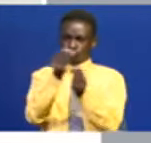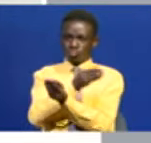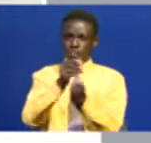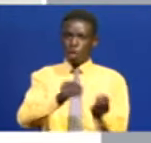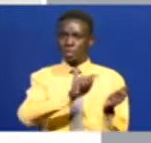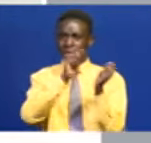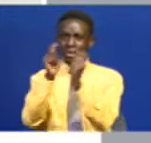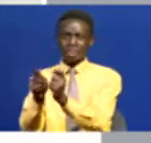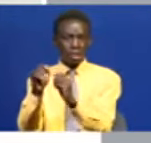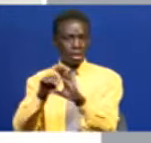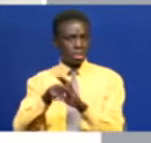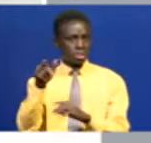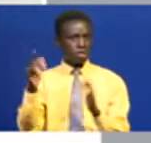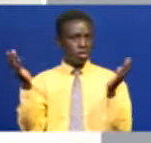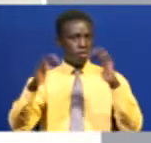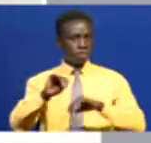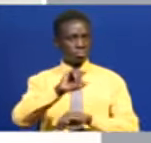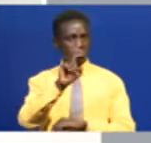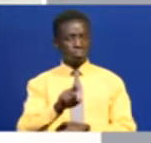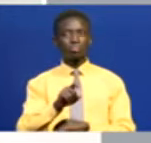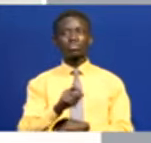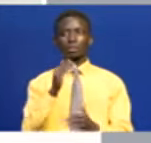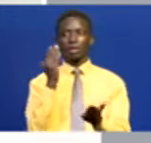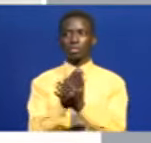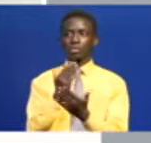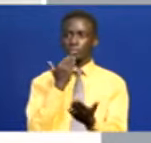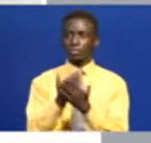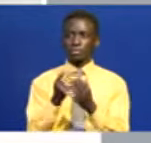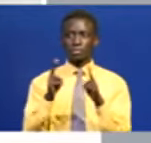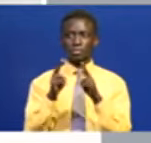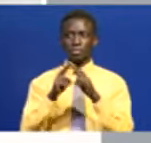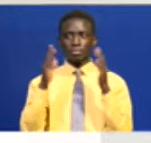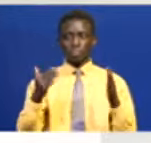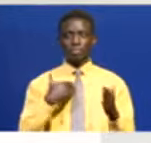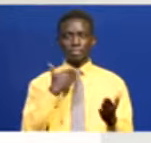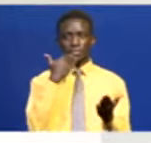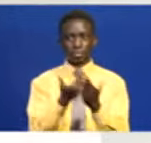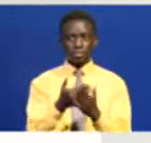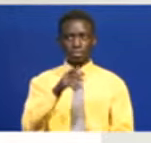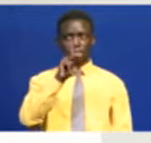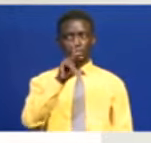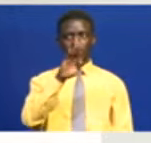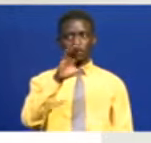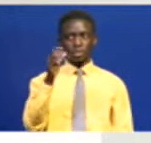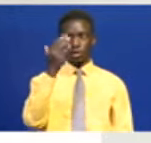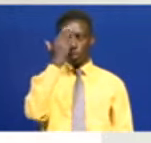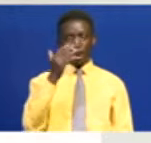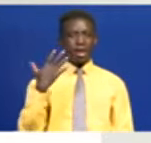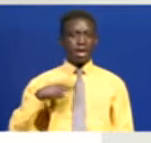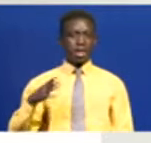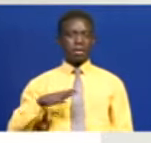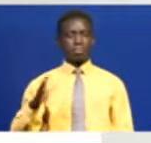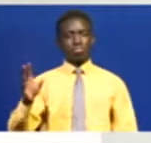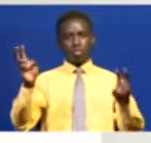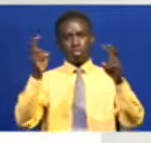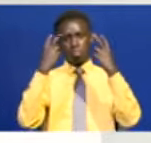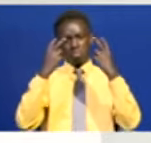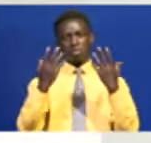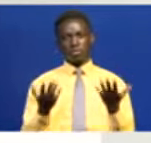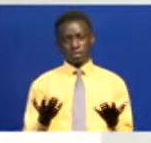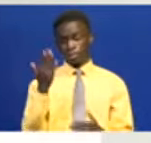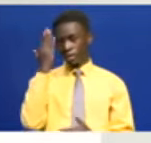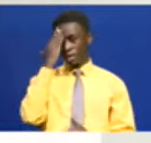much, Cynthia. And really, I want to thank KBC, yes. you know, because Kenya is watching. Yes. It's a big one. Yes. You know. And